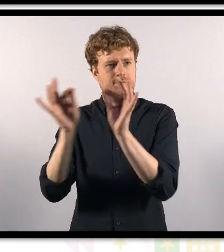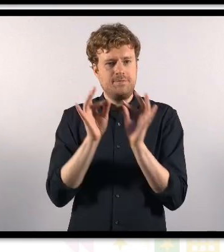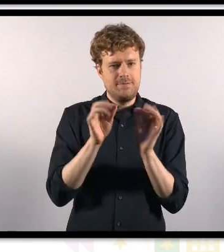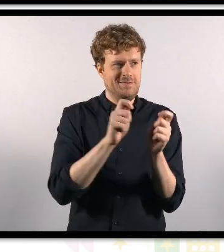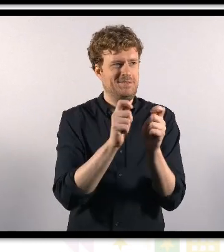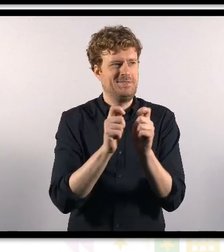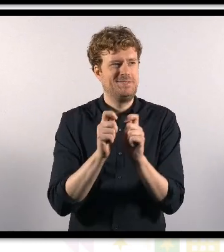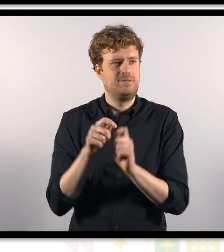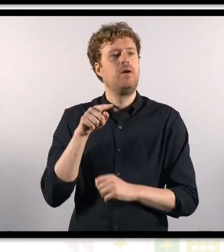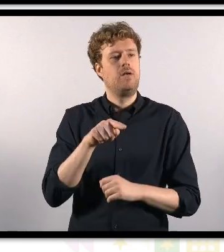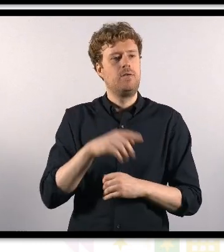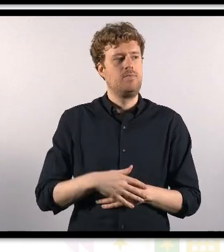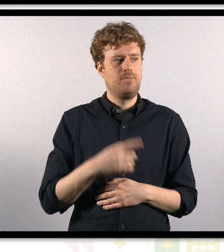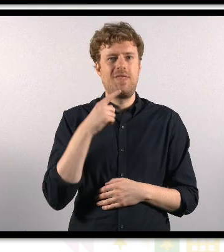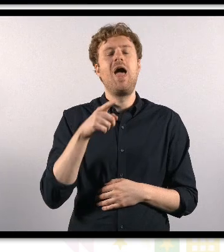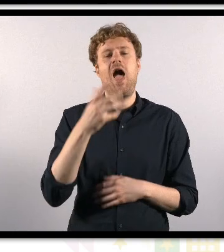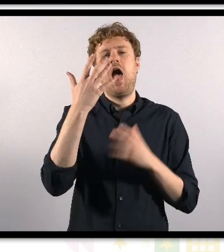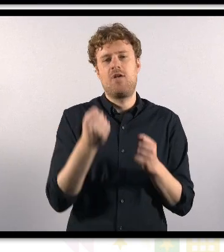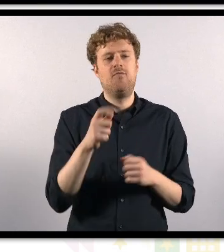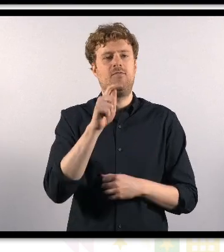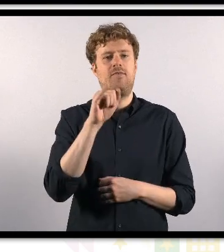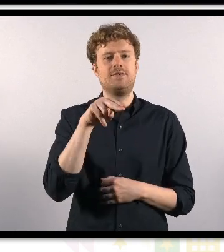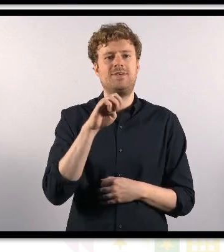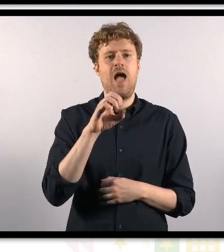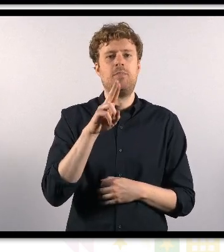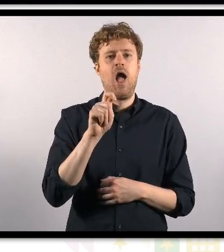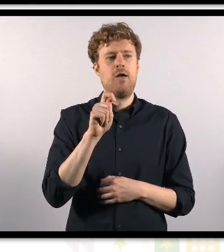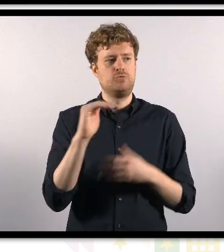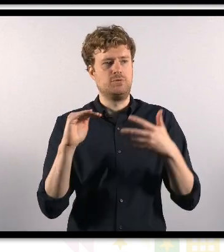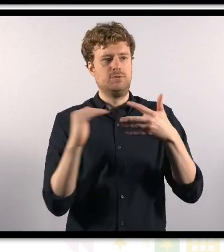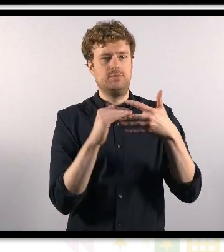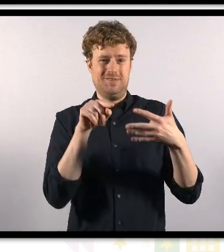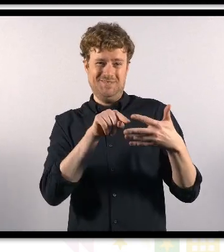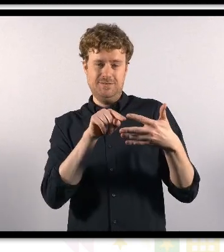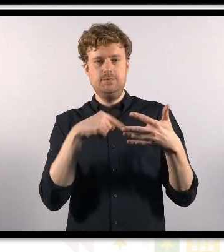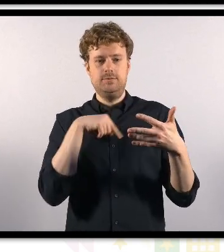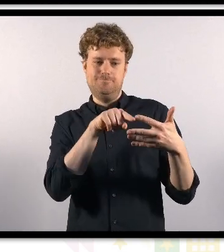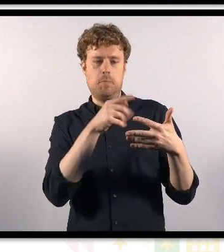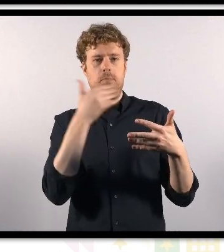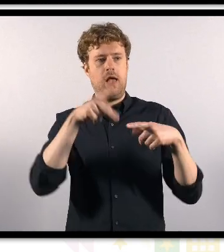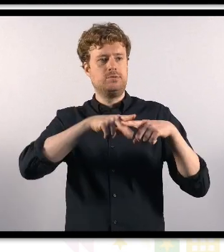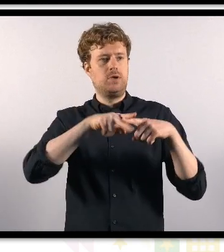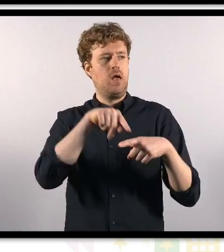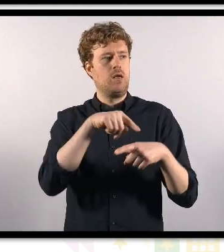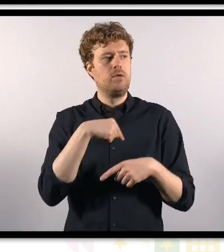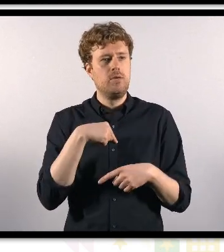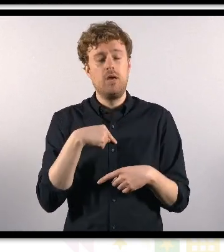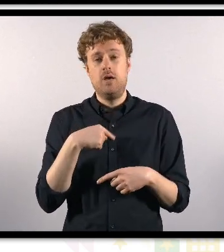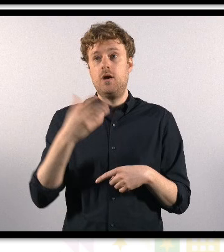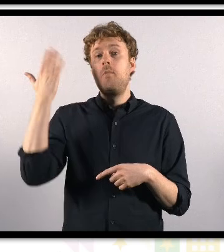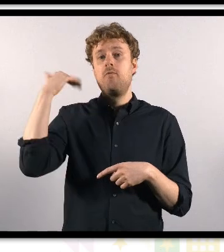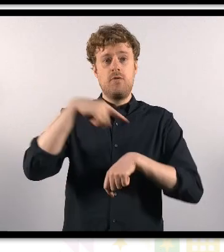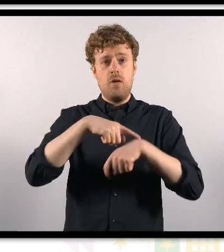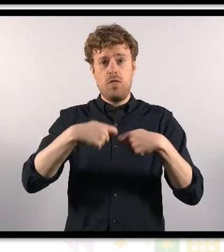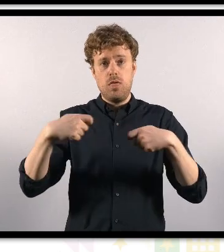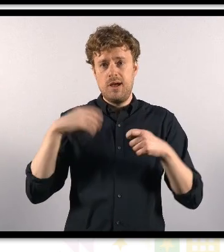on. The possibilities are infinite. If you really start thinking about building these things as building block capabilities, there are so many things